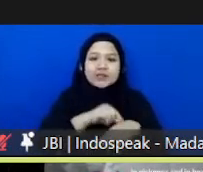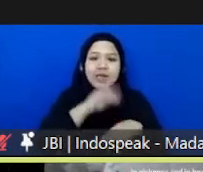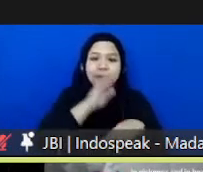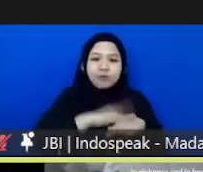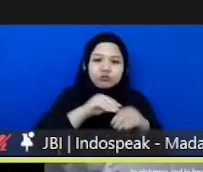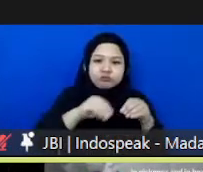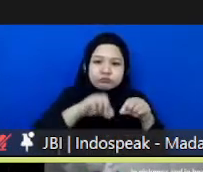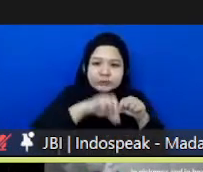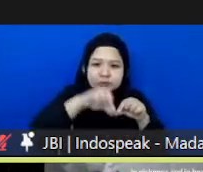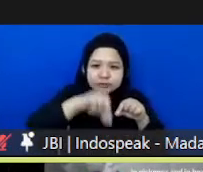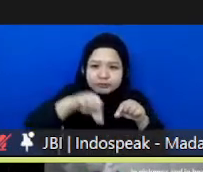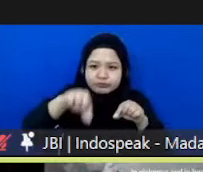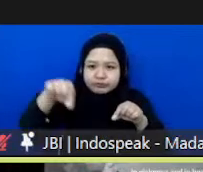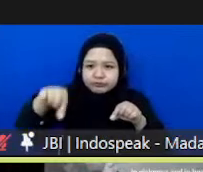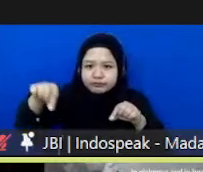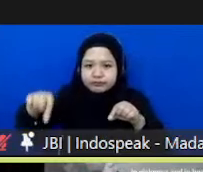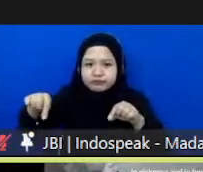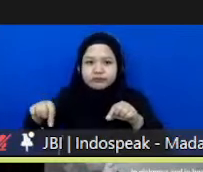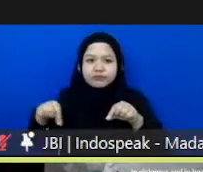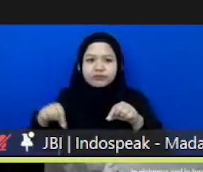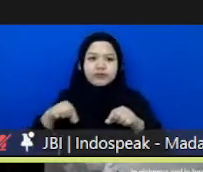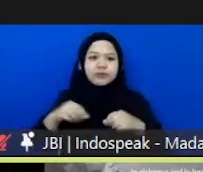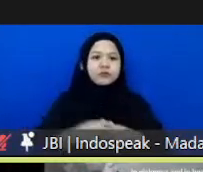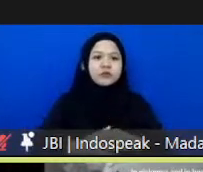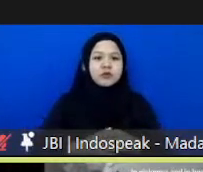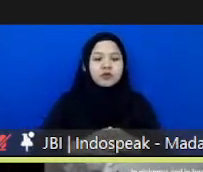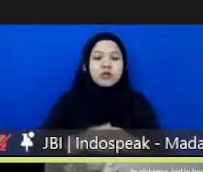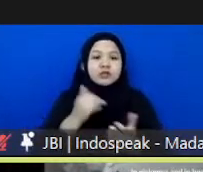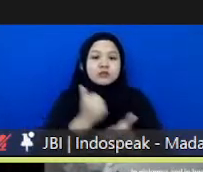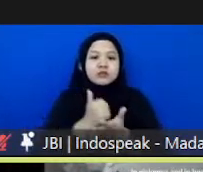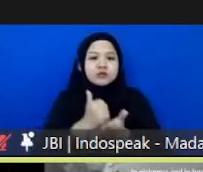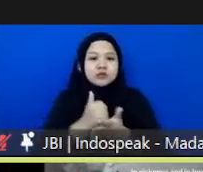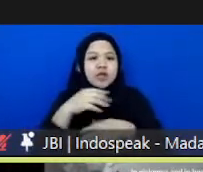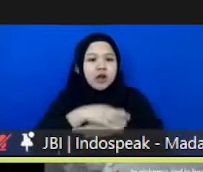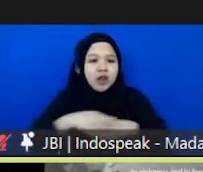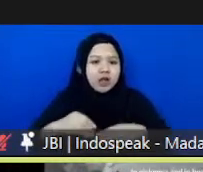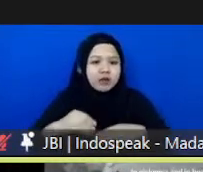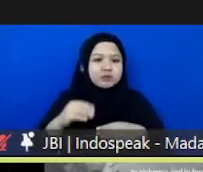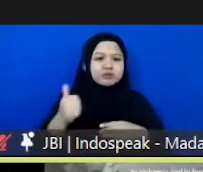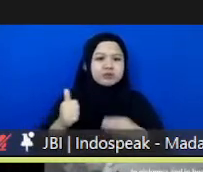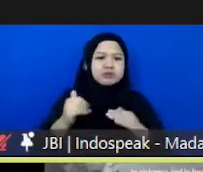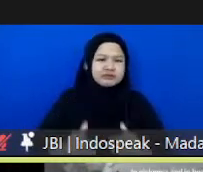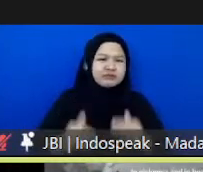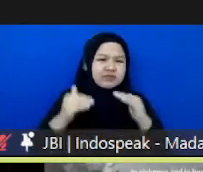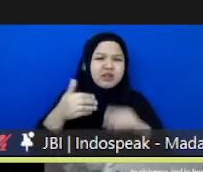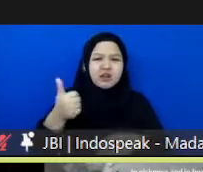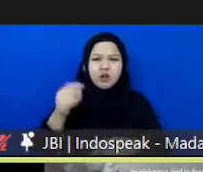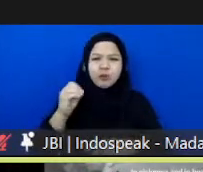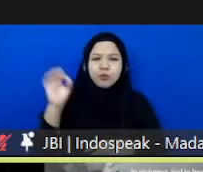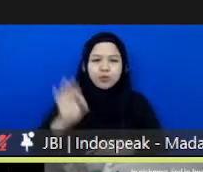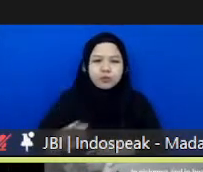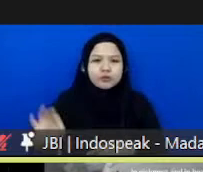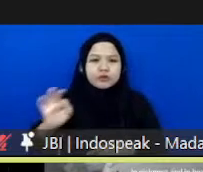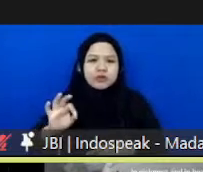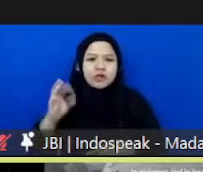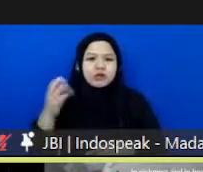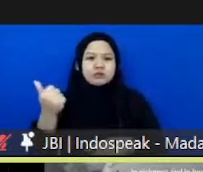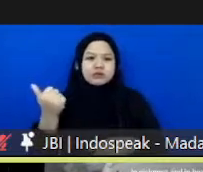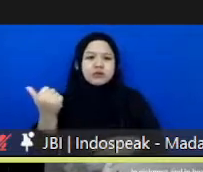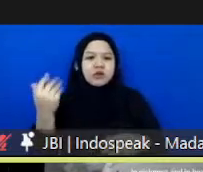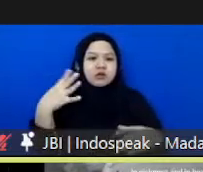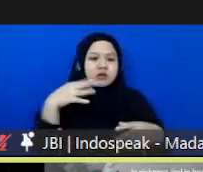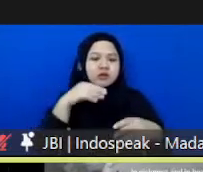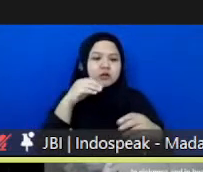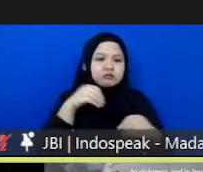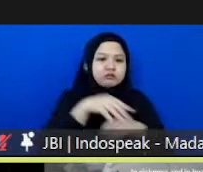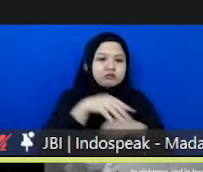Wolbachia are found naturally in up to 60% of all the different species of insects. Insects that include fruit flies, moths,